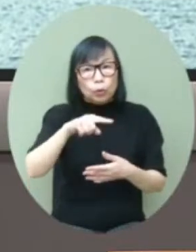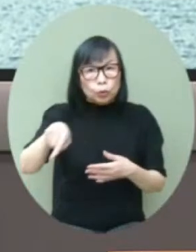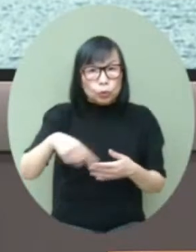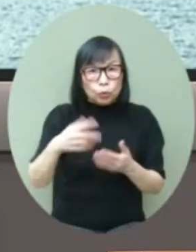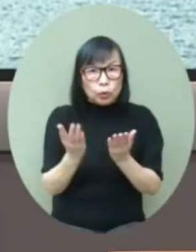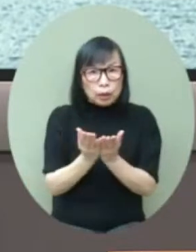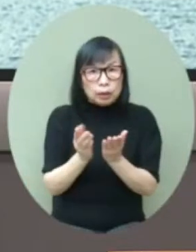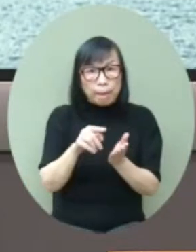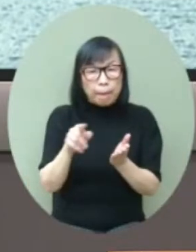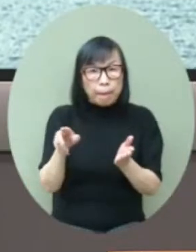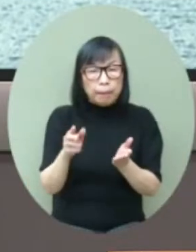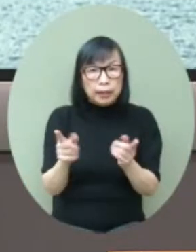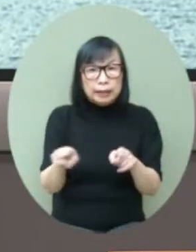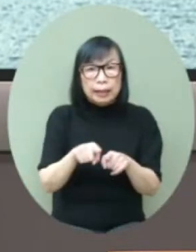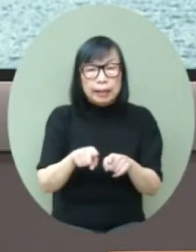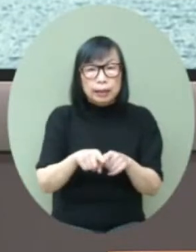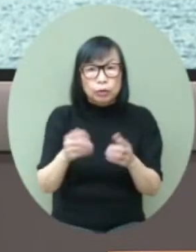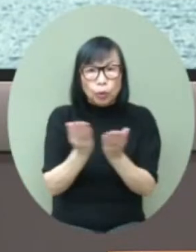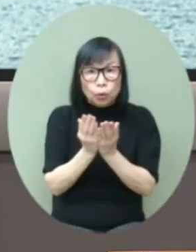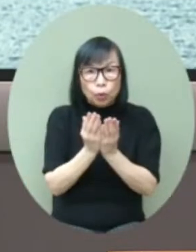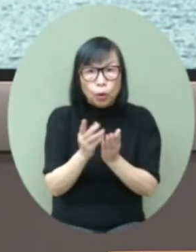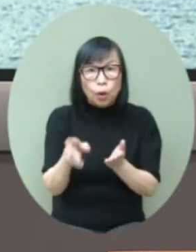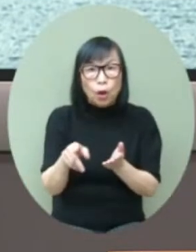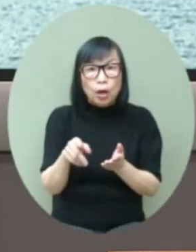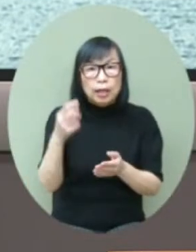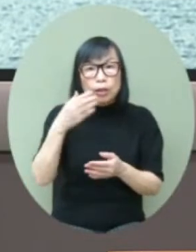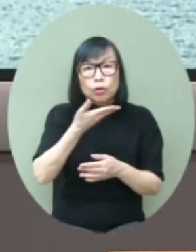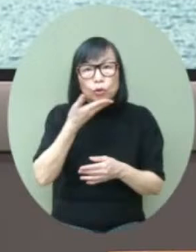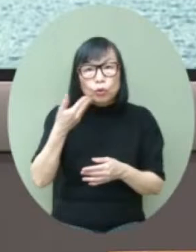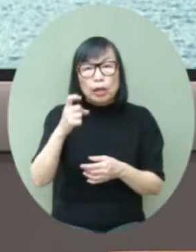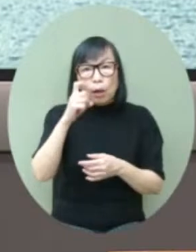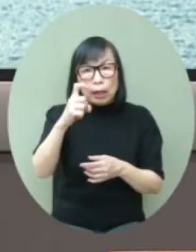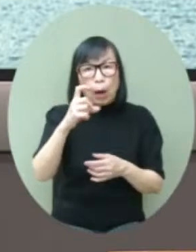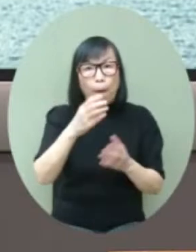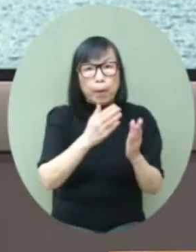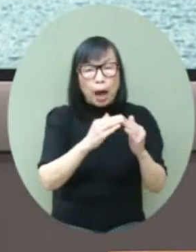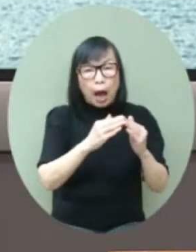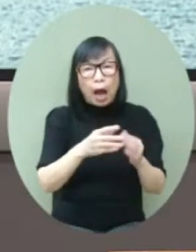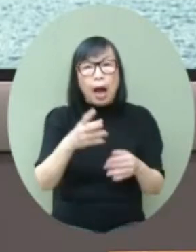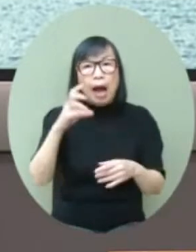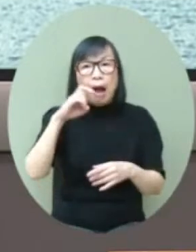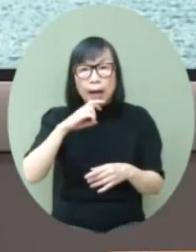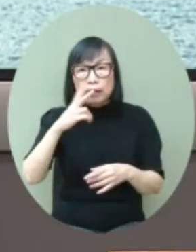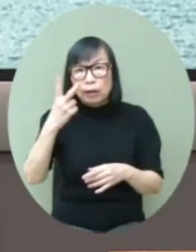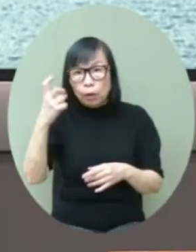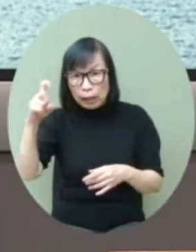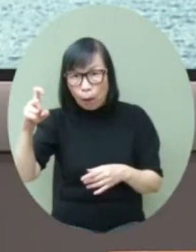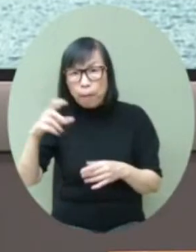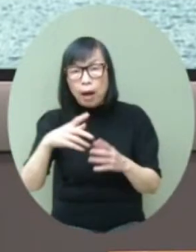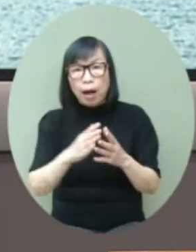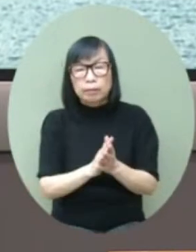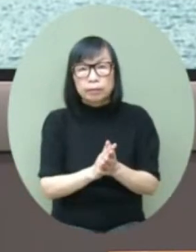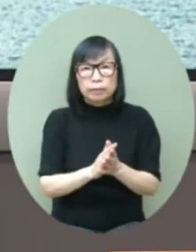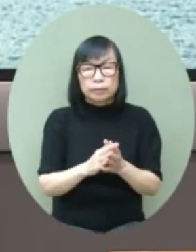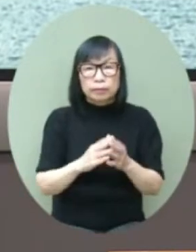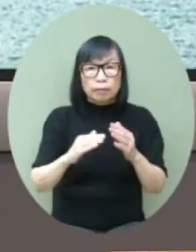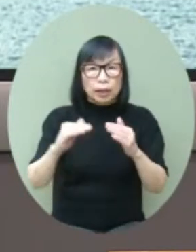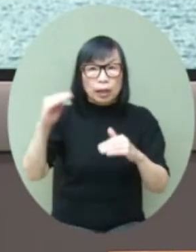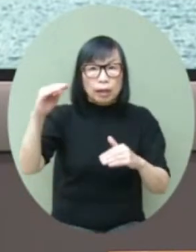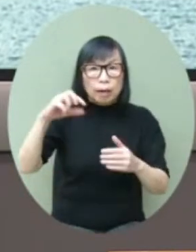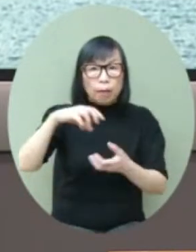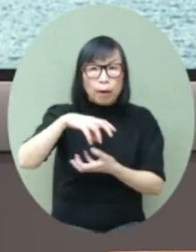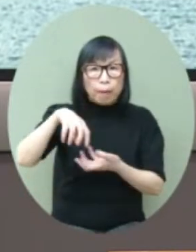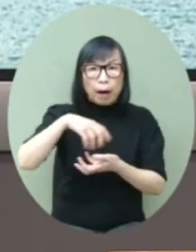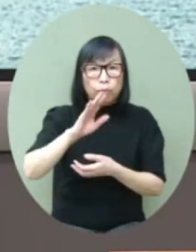we have now learned that the students are in the same class, because for the kindergarten they have 9 classes in the morning and 9 classes